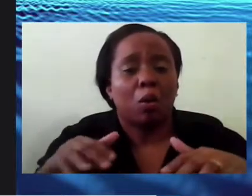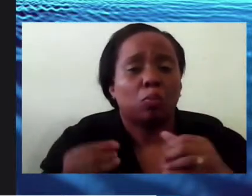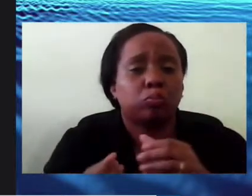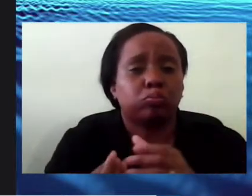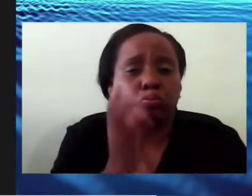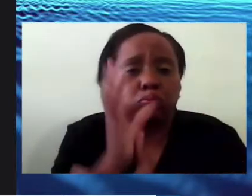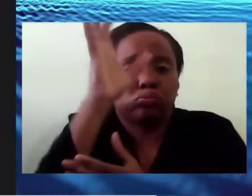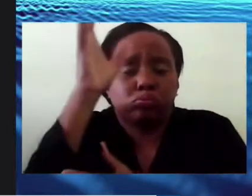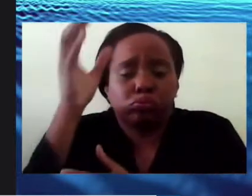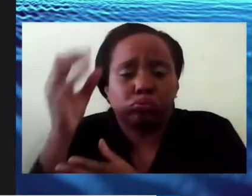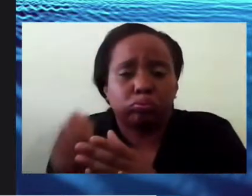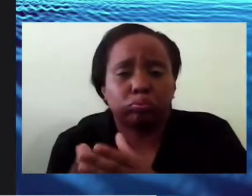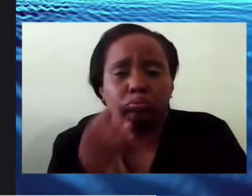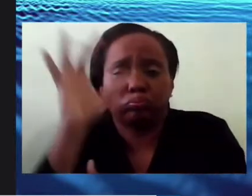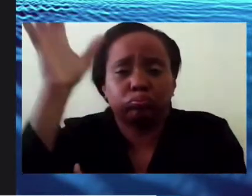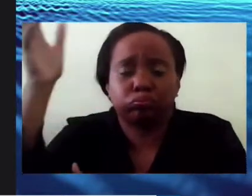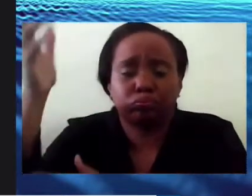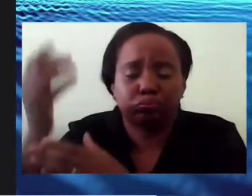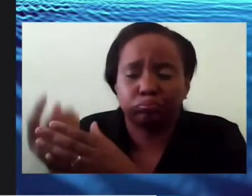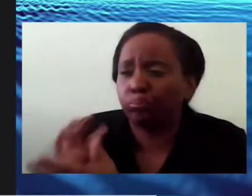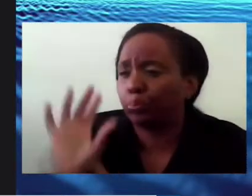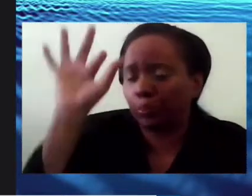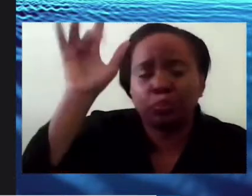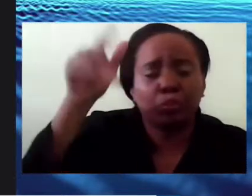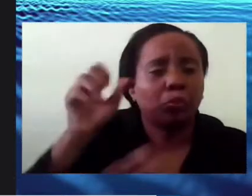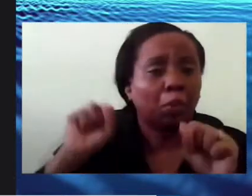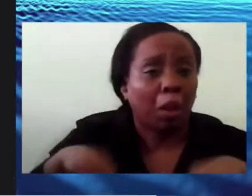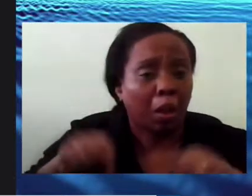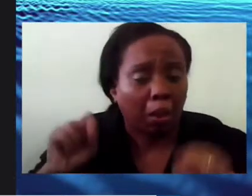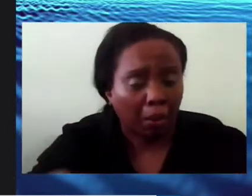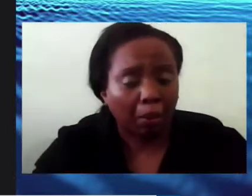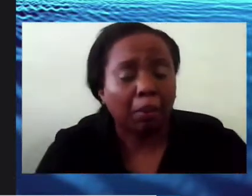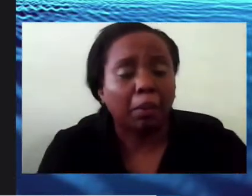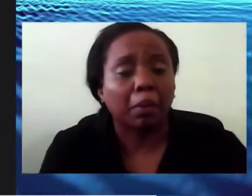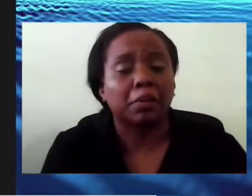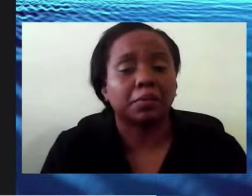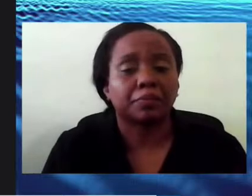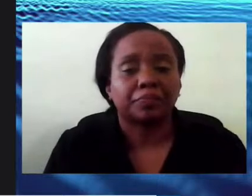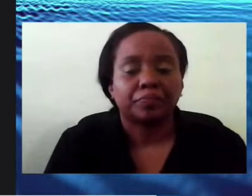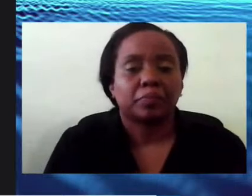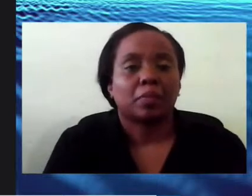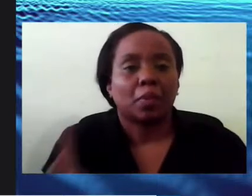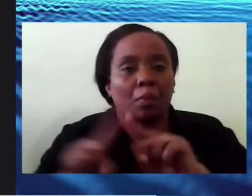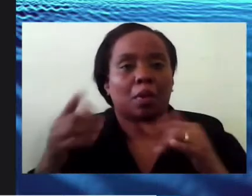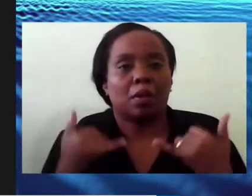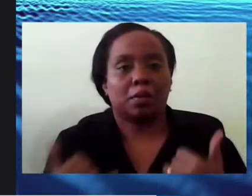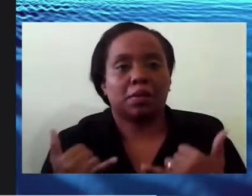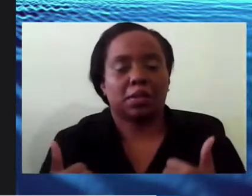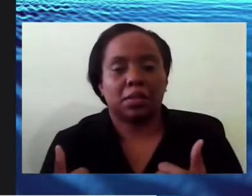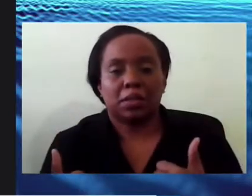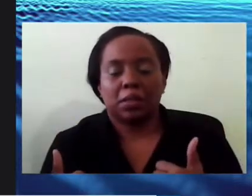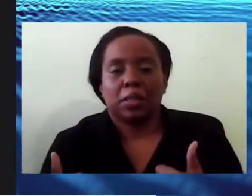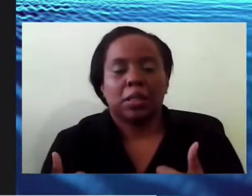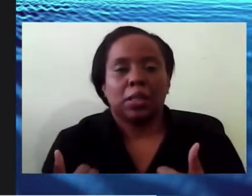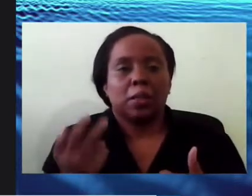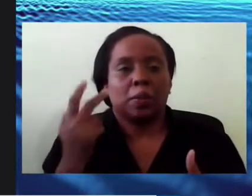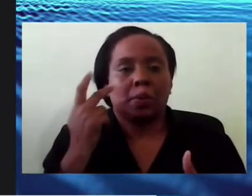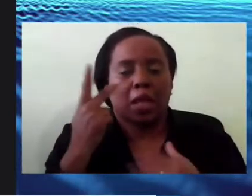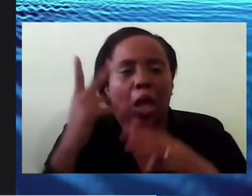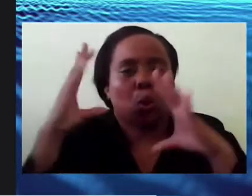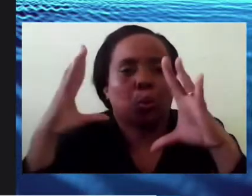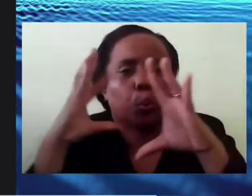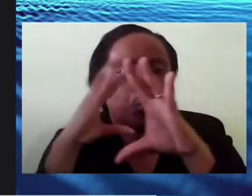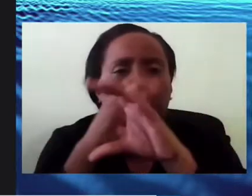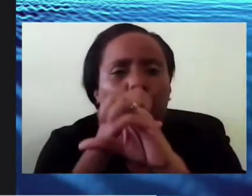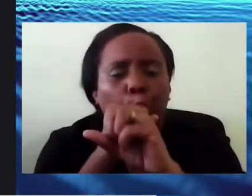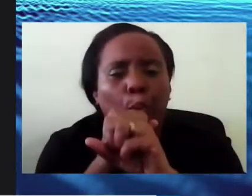going to, you know, a longer term eruption. But right now we're seeing the deflation signal, which means that everything that's in